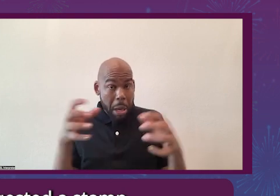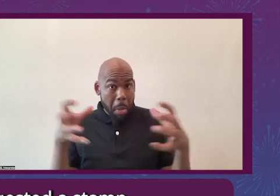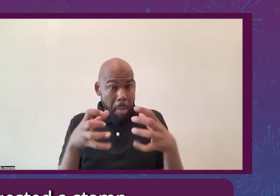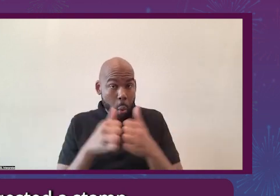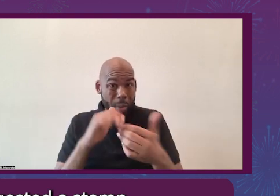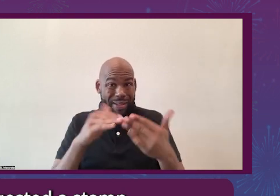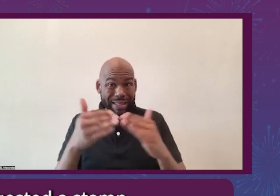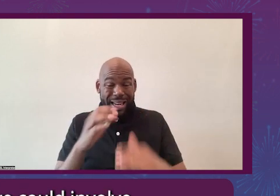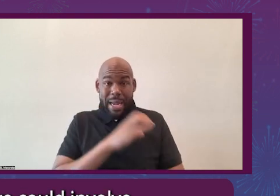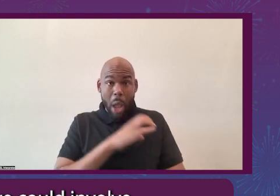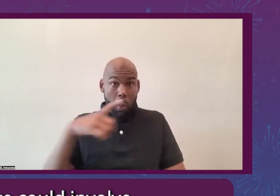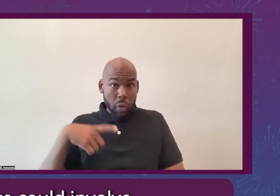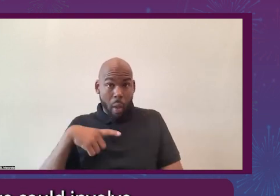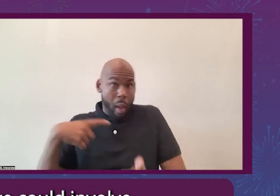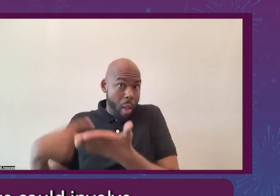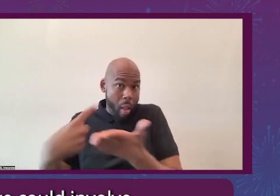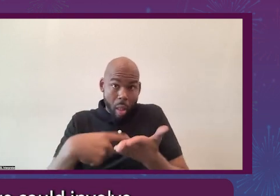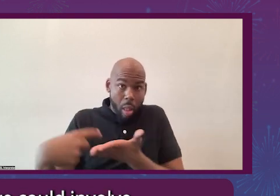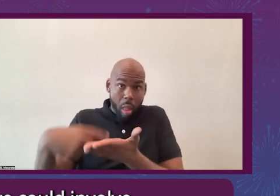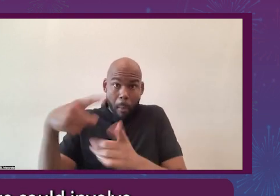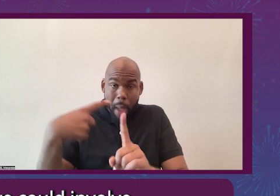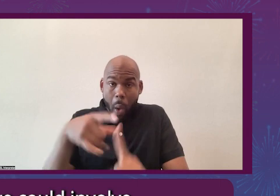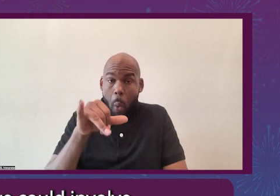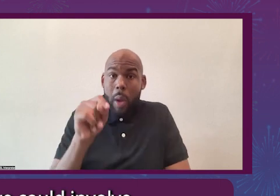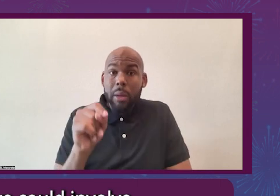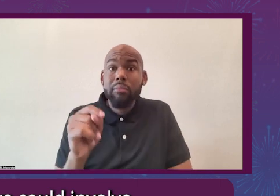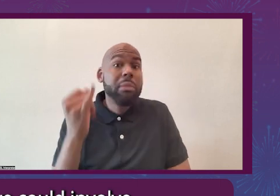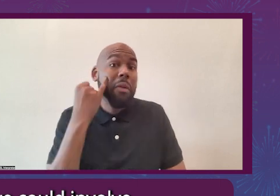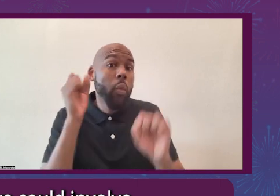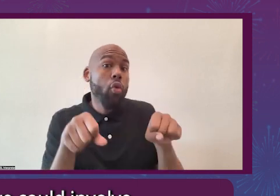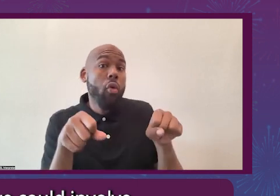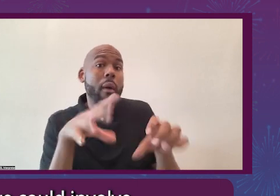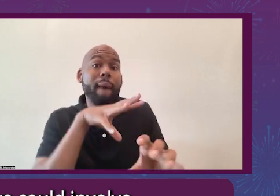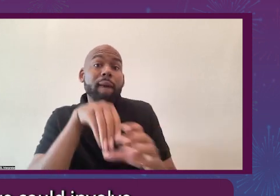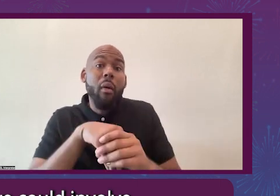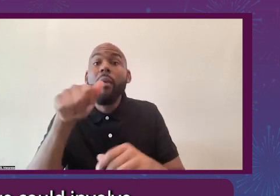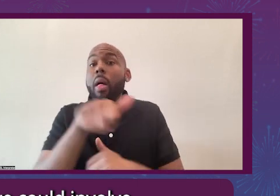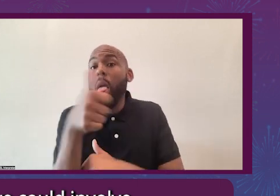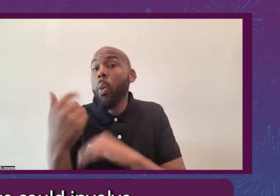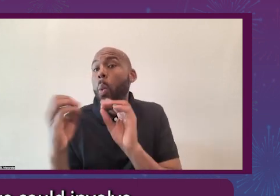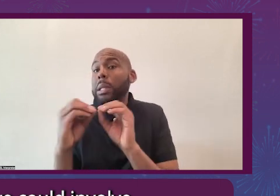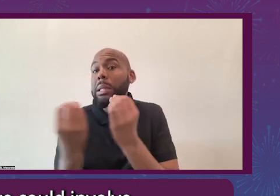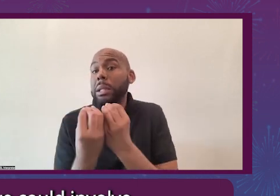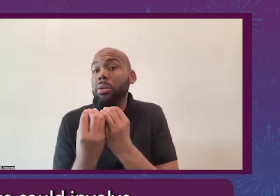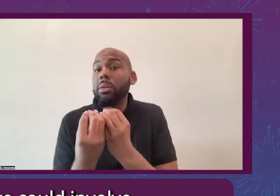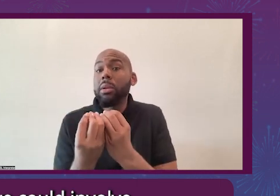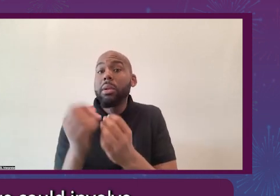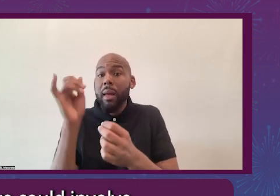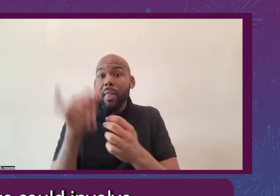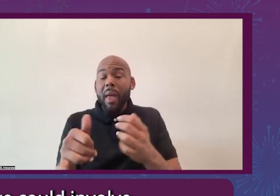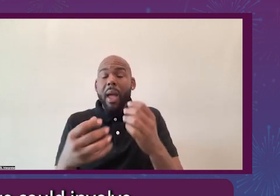if we could meet with City Council and talk about it, and if we could involve the